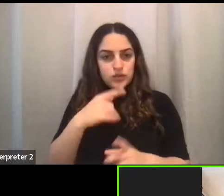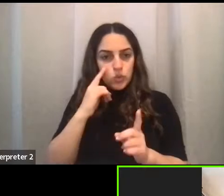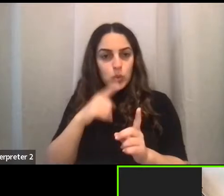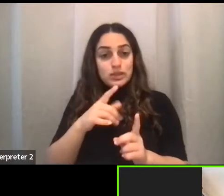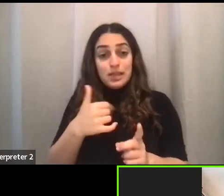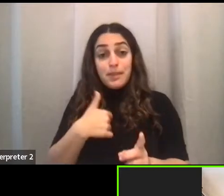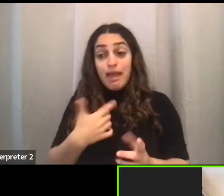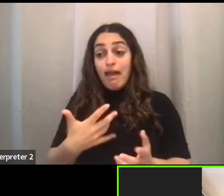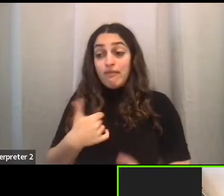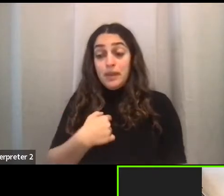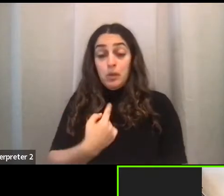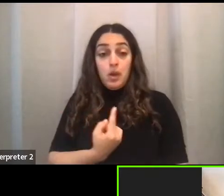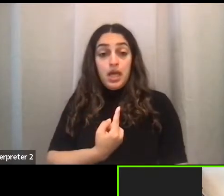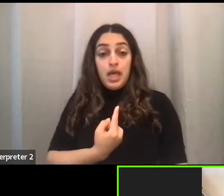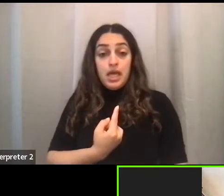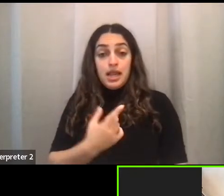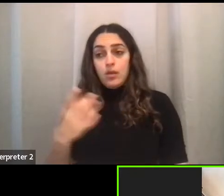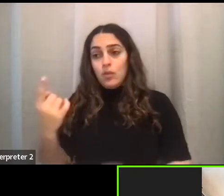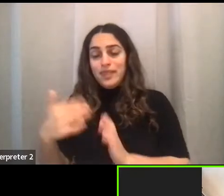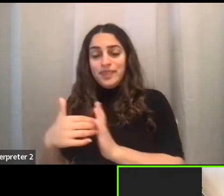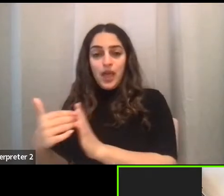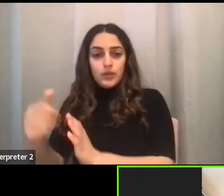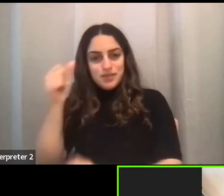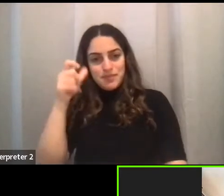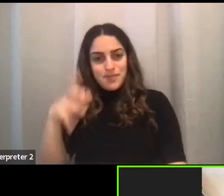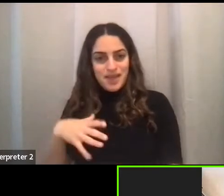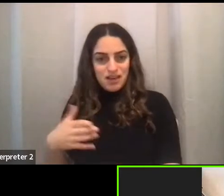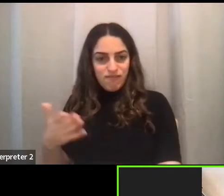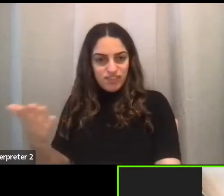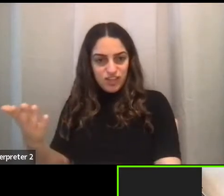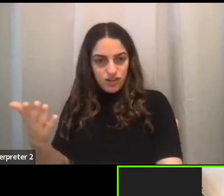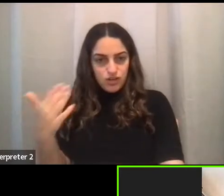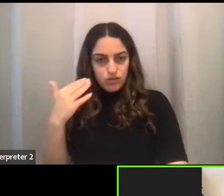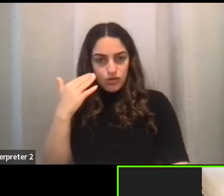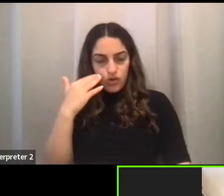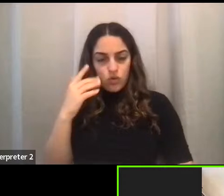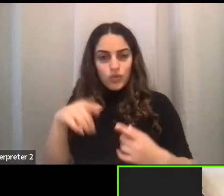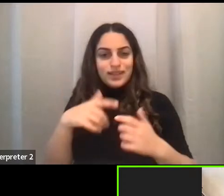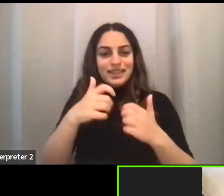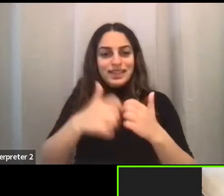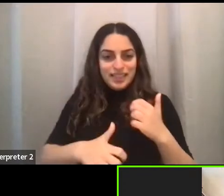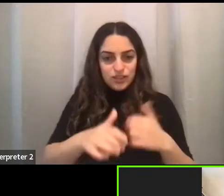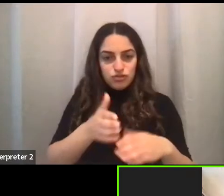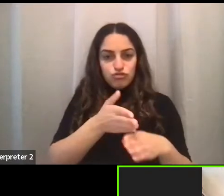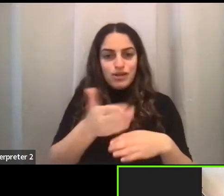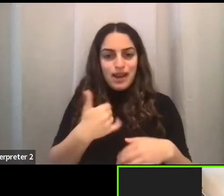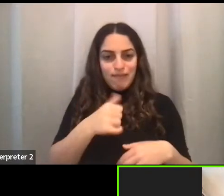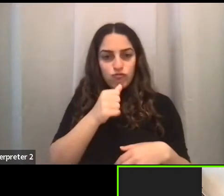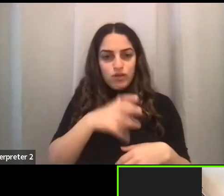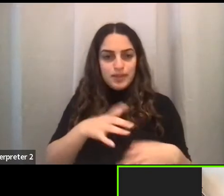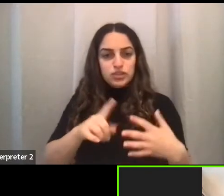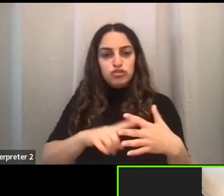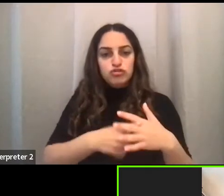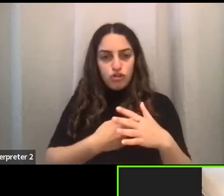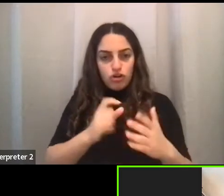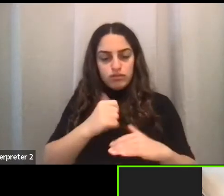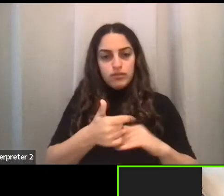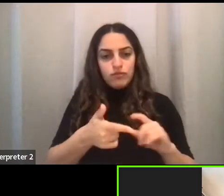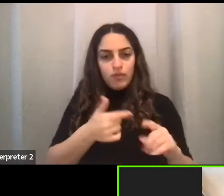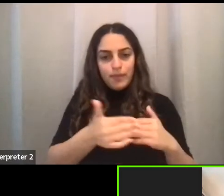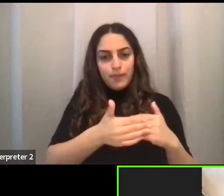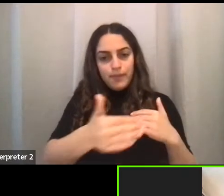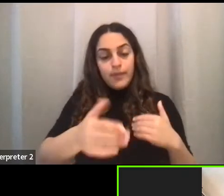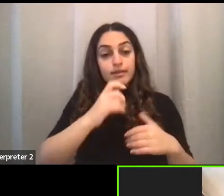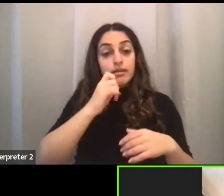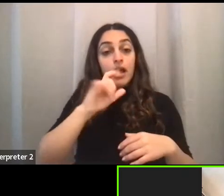woman and a thousand men out there you know what i mean when each trade have women in it start implementing from that point on not just